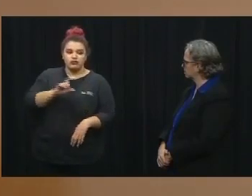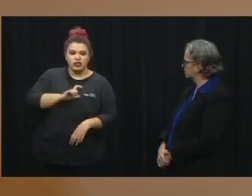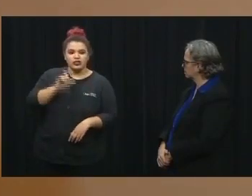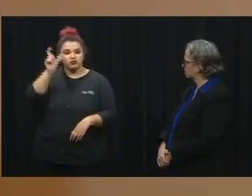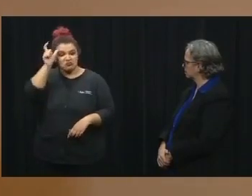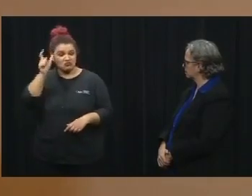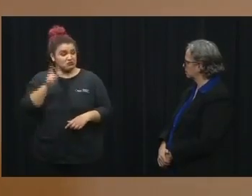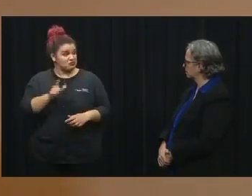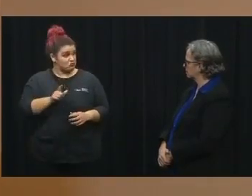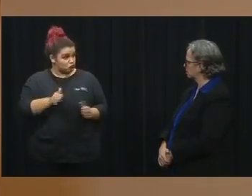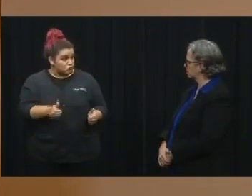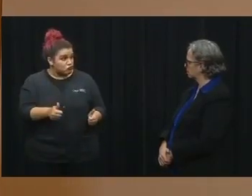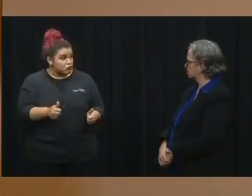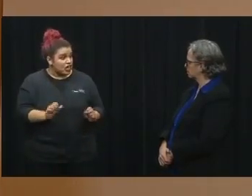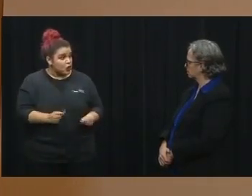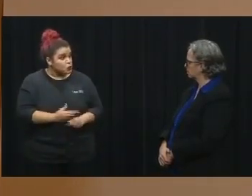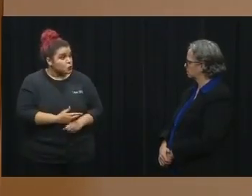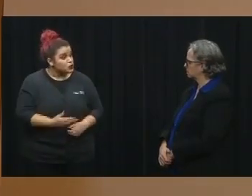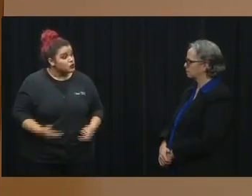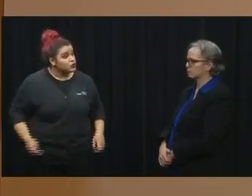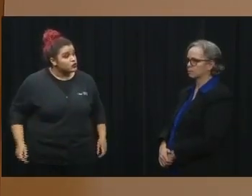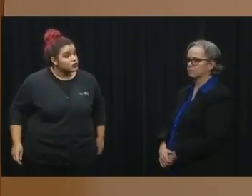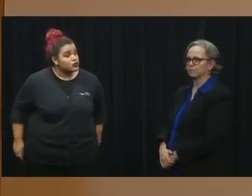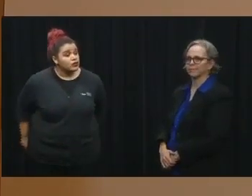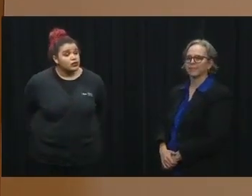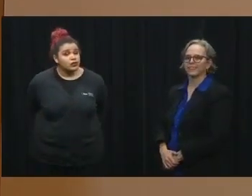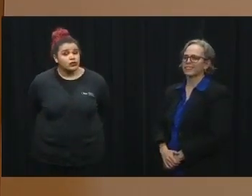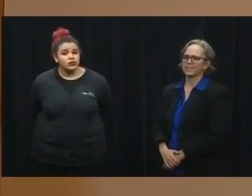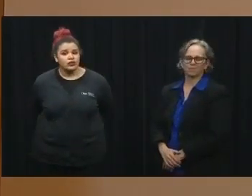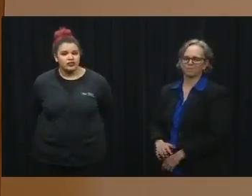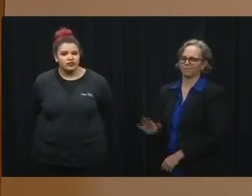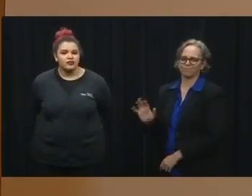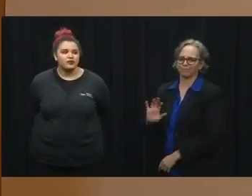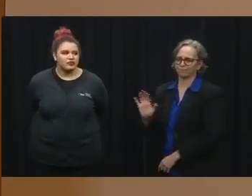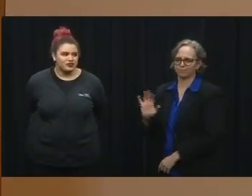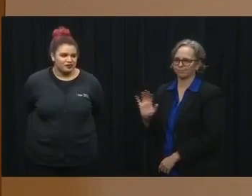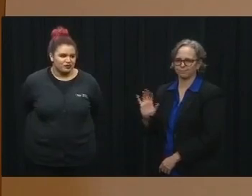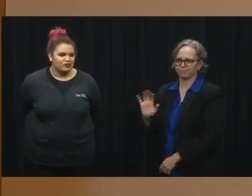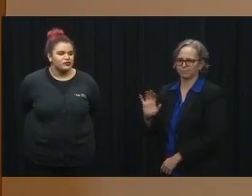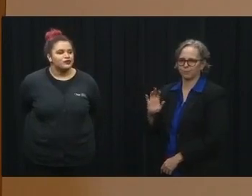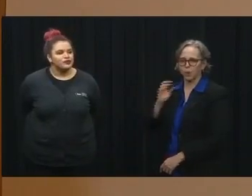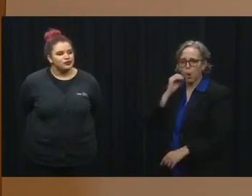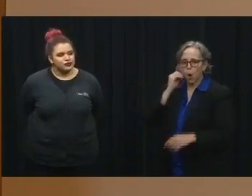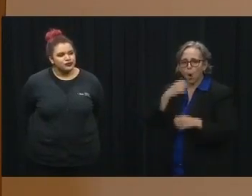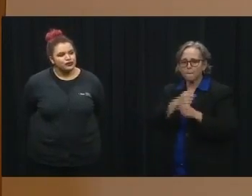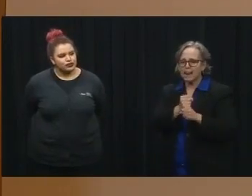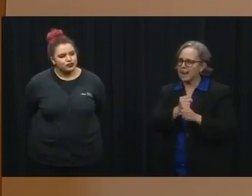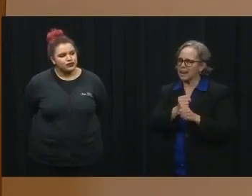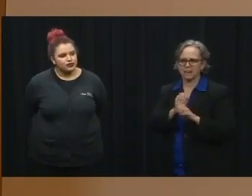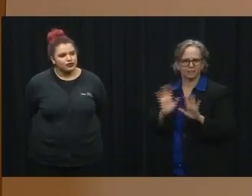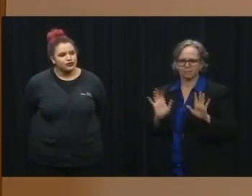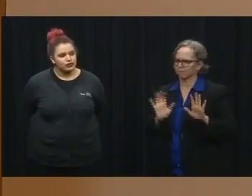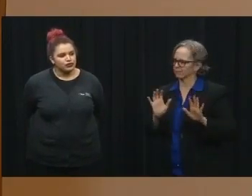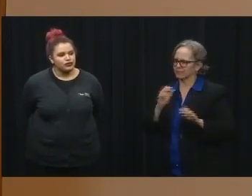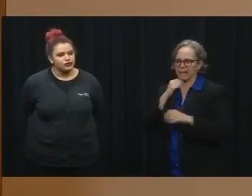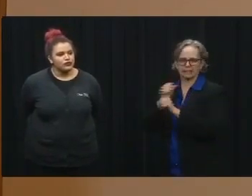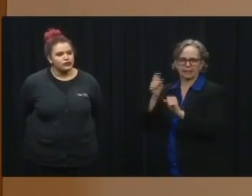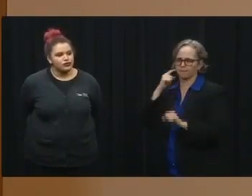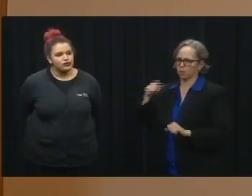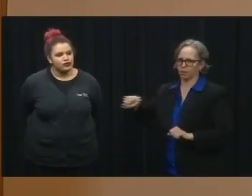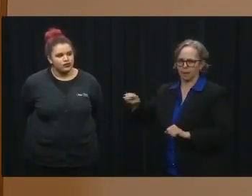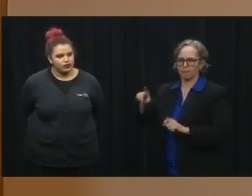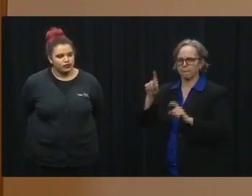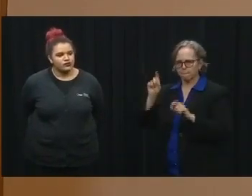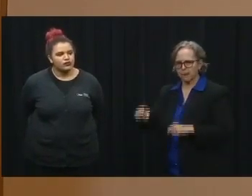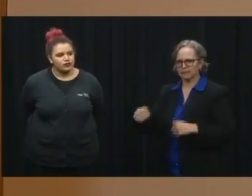frontline first responders are using. They're using those N95s and the things that can keep the virus from entering. But